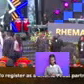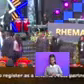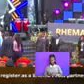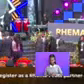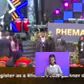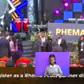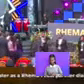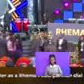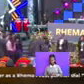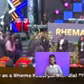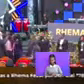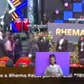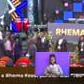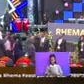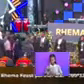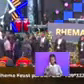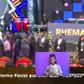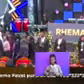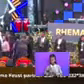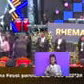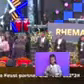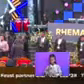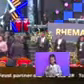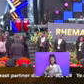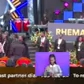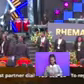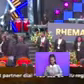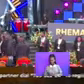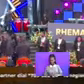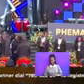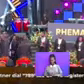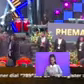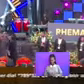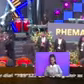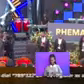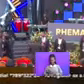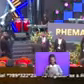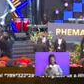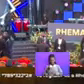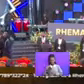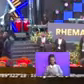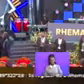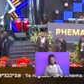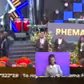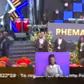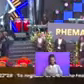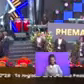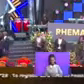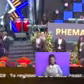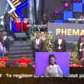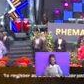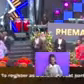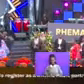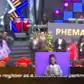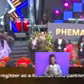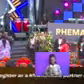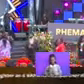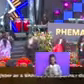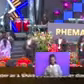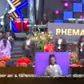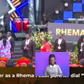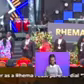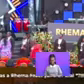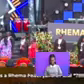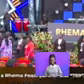back make four line four line fall line fall line let's do it quickly because we want to take testimony fall line fall line